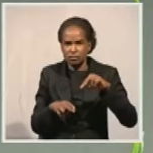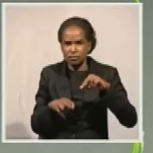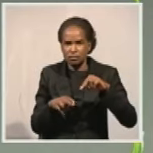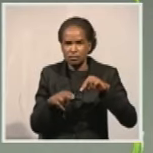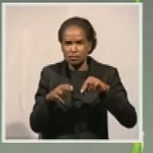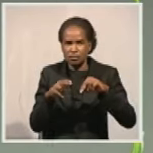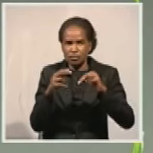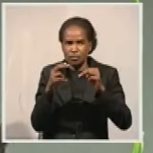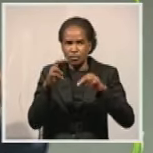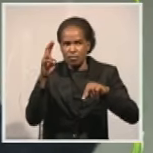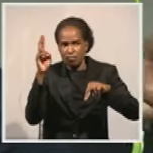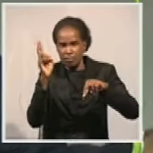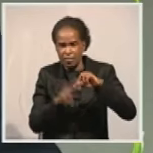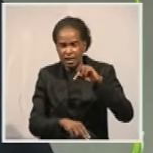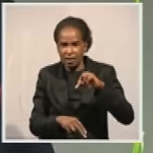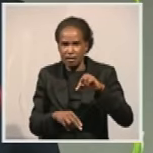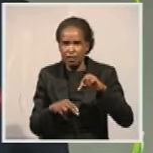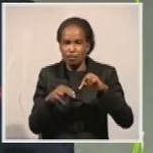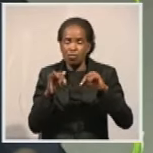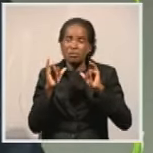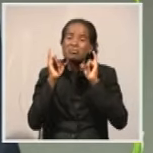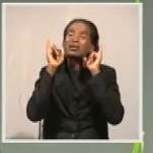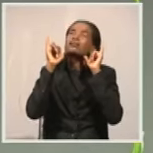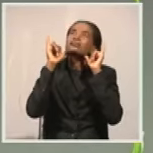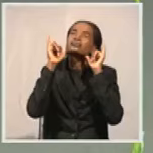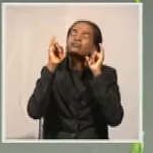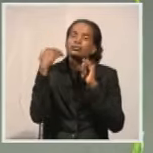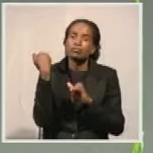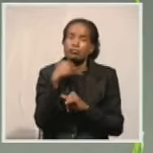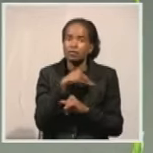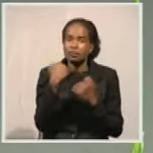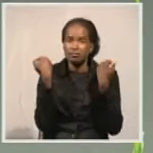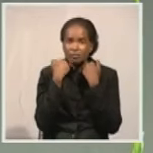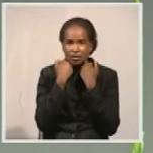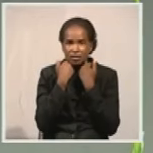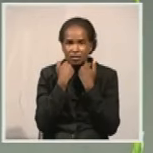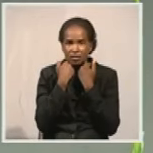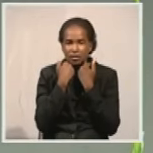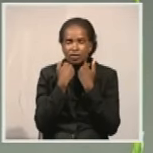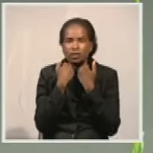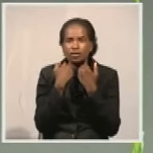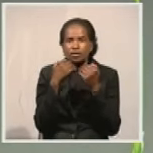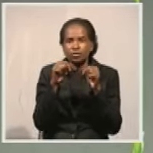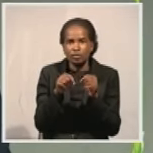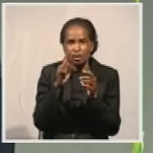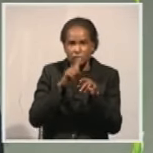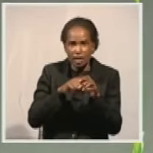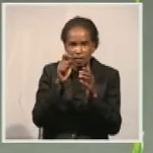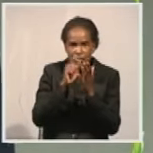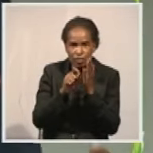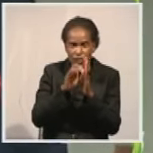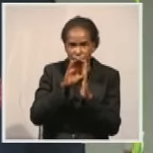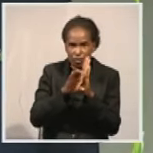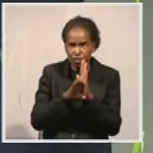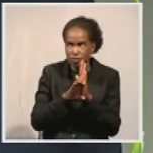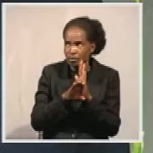capital punishment by hanging, and therefore the issue came up during the drafting of the constitution. What do we